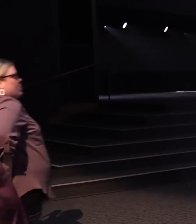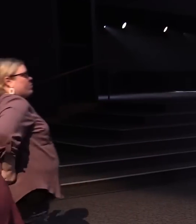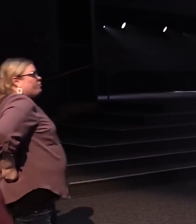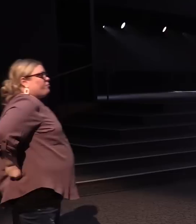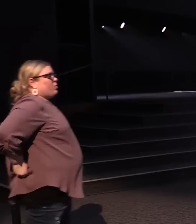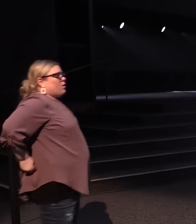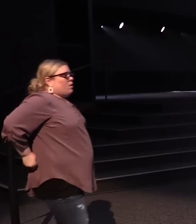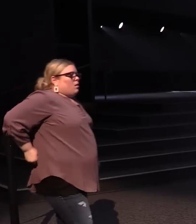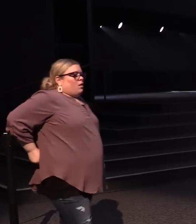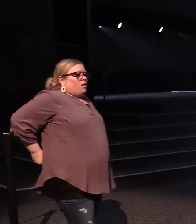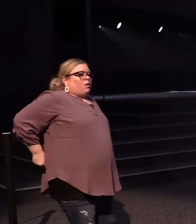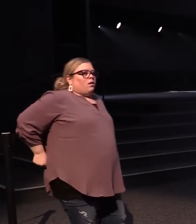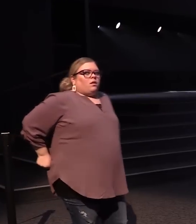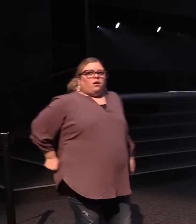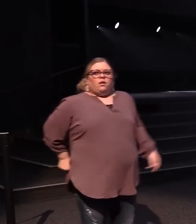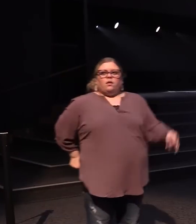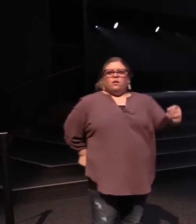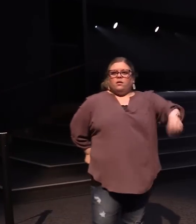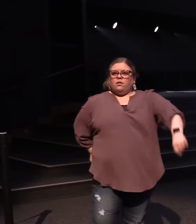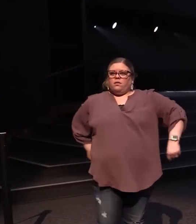forward.